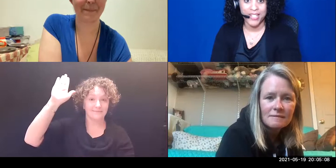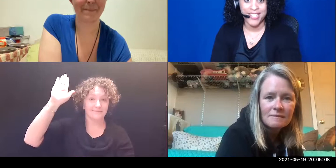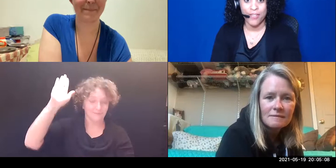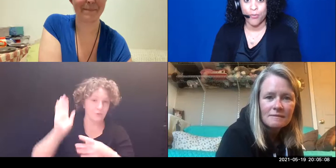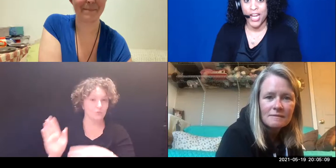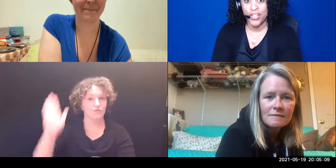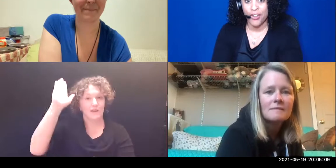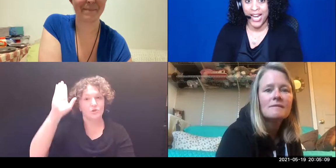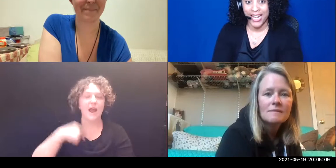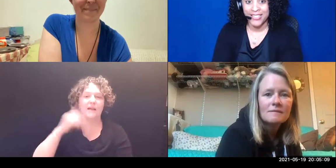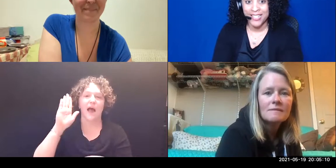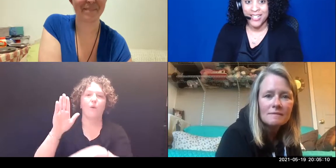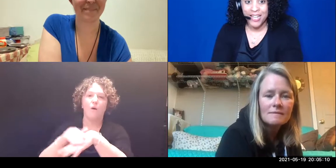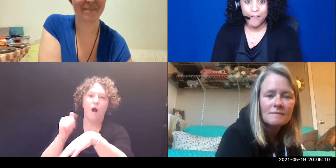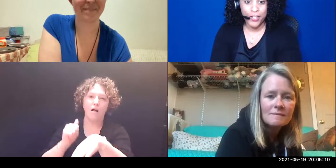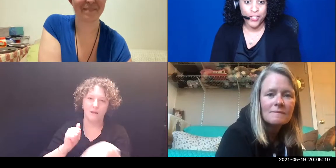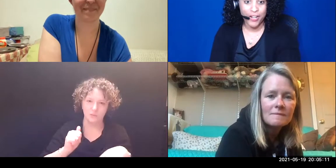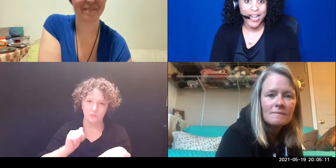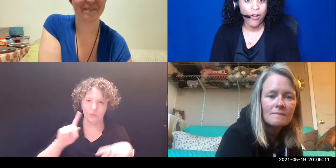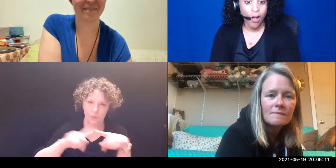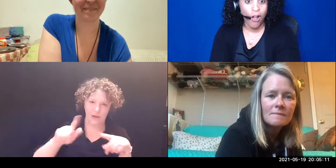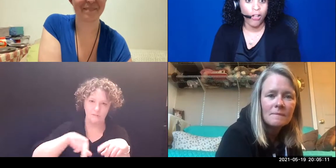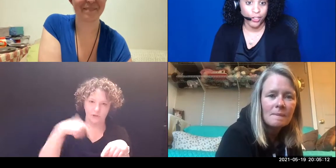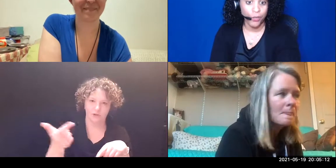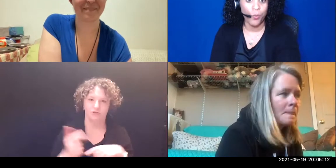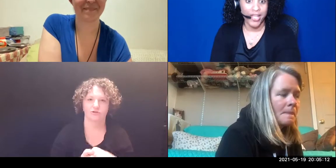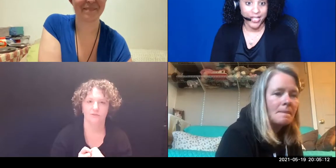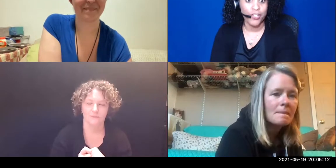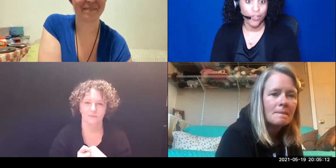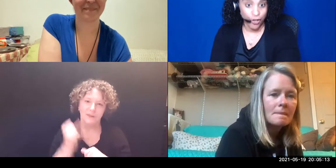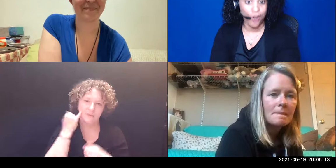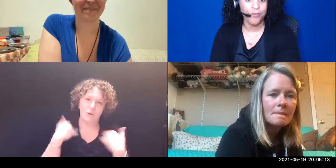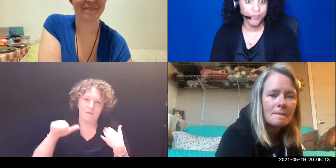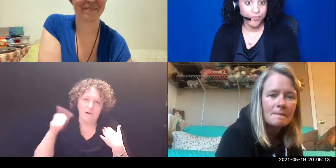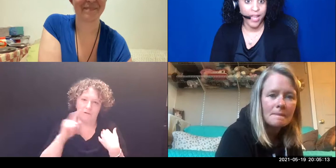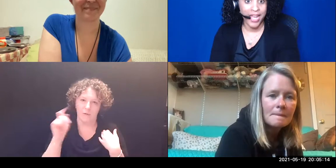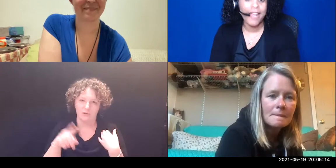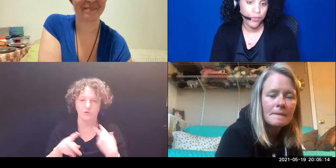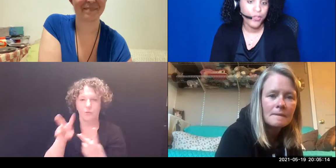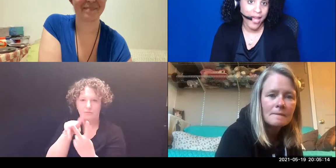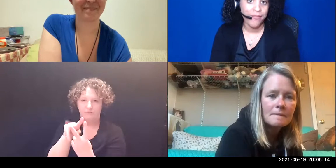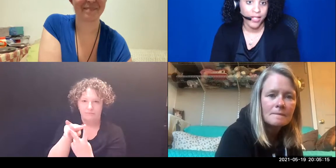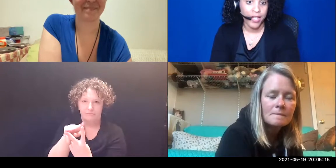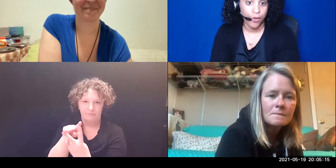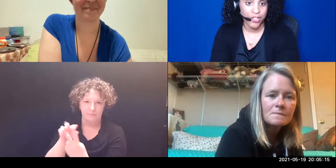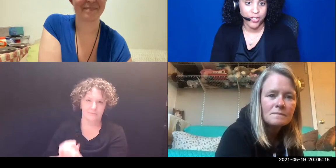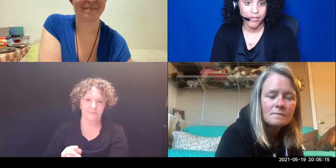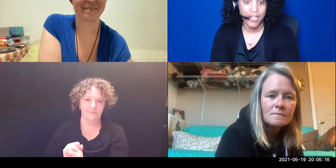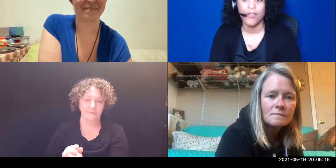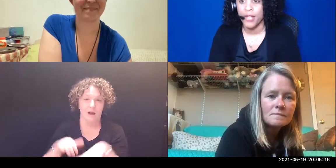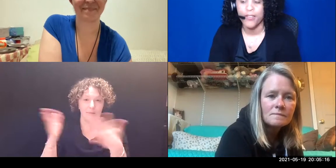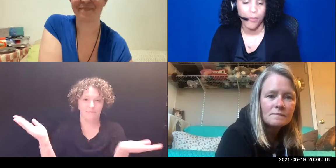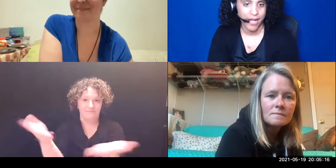you could see the raise your hand feature, and I'll call on you when it's your turn, okay, if you do have any other